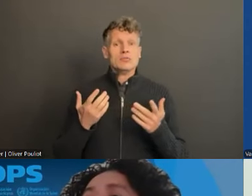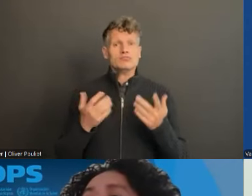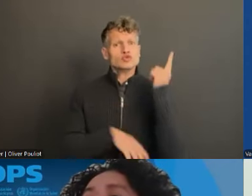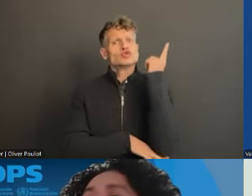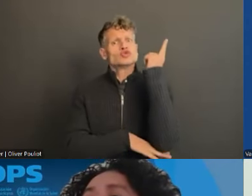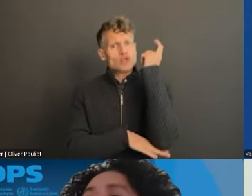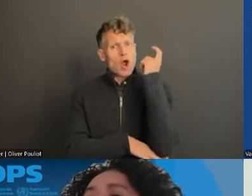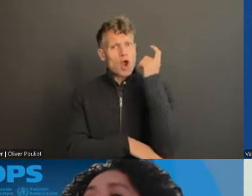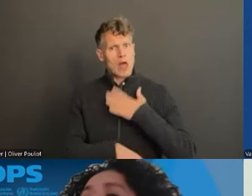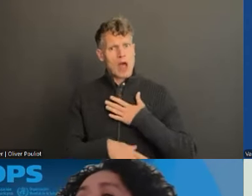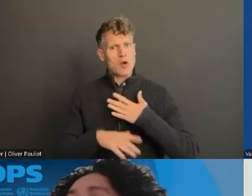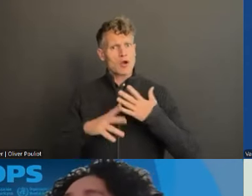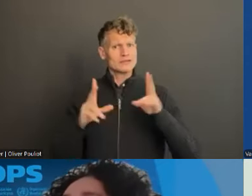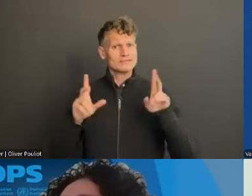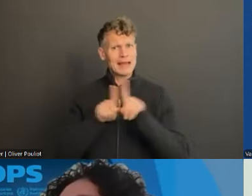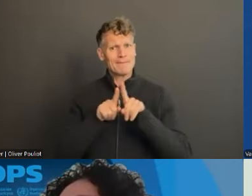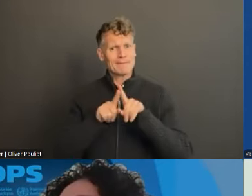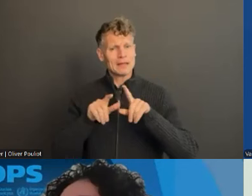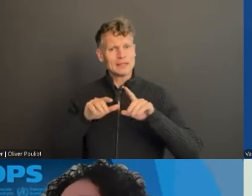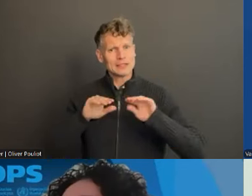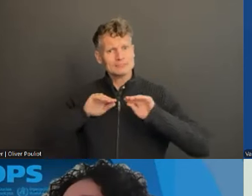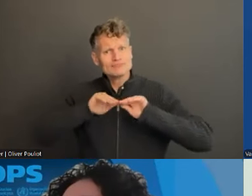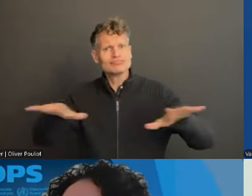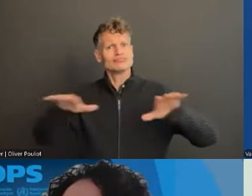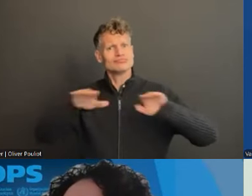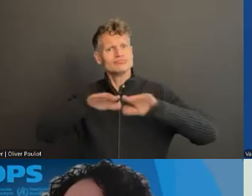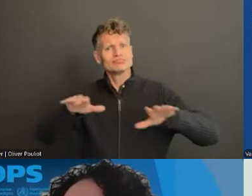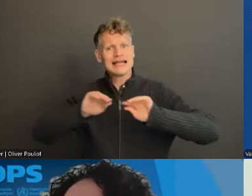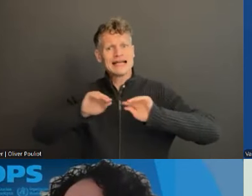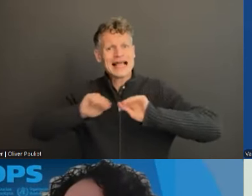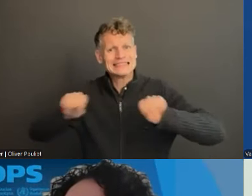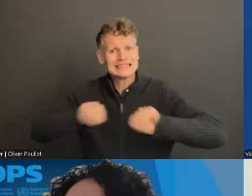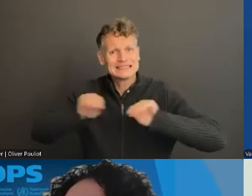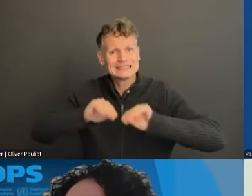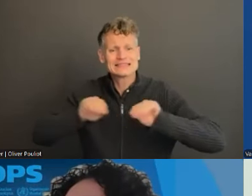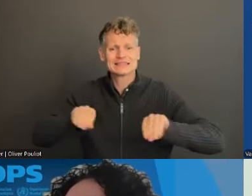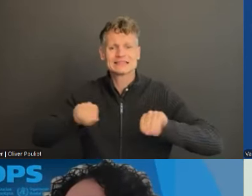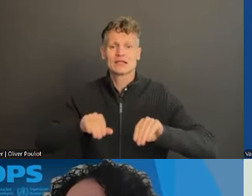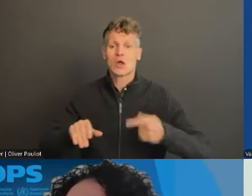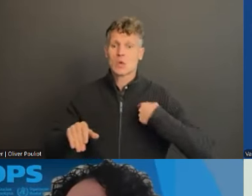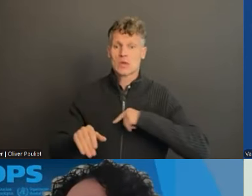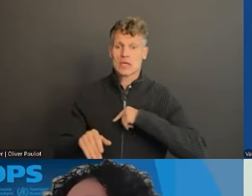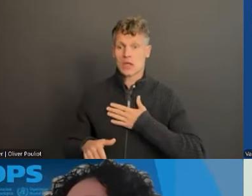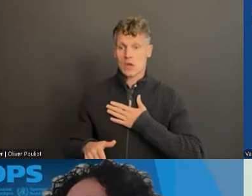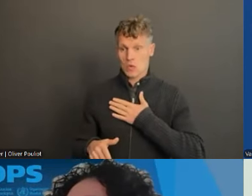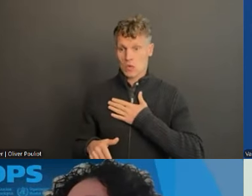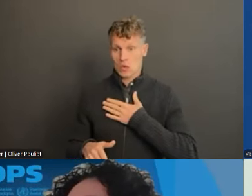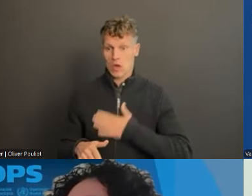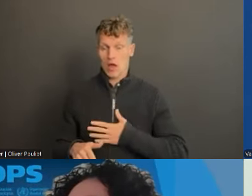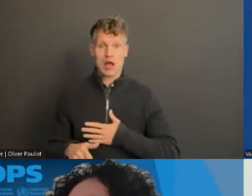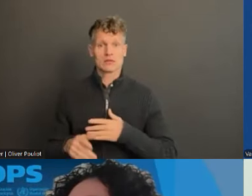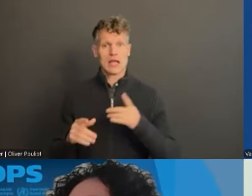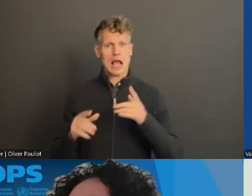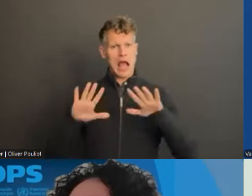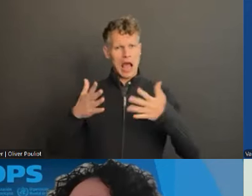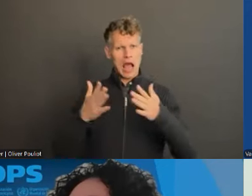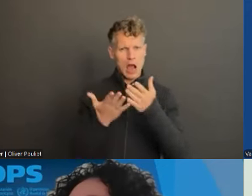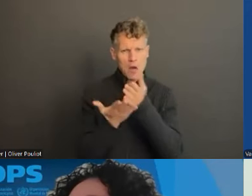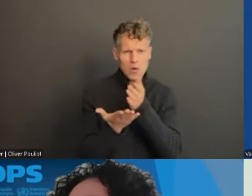integrated roadmaps targeting the elimination of the diseases that are endemic in those